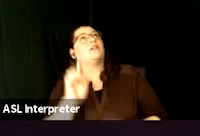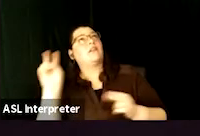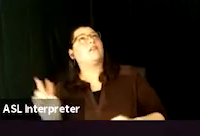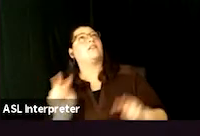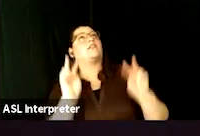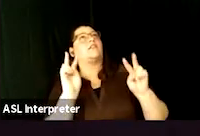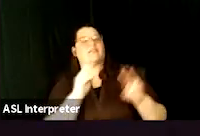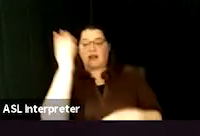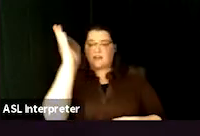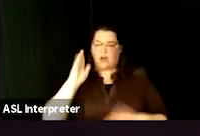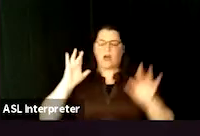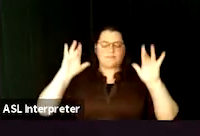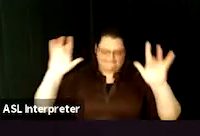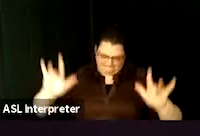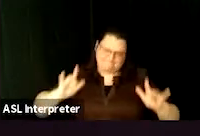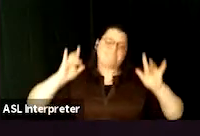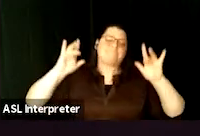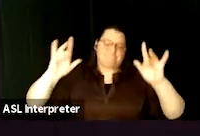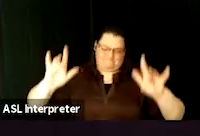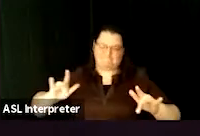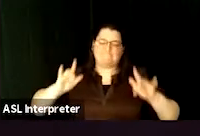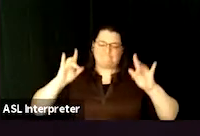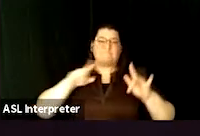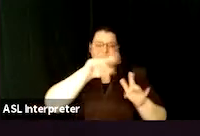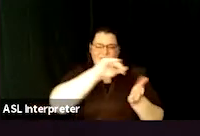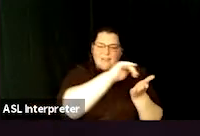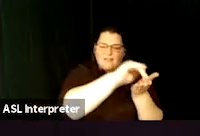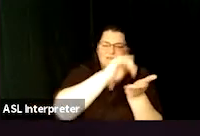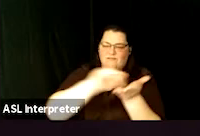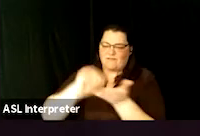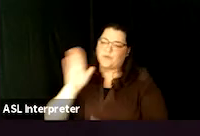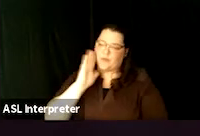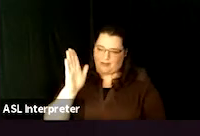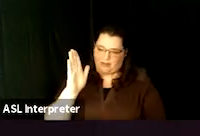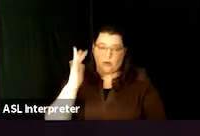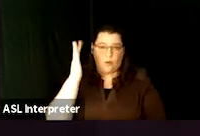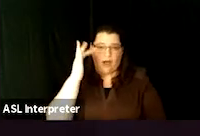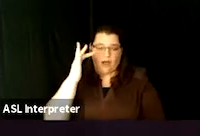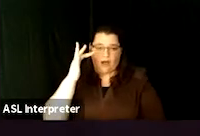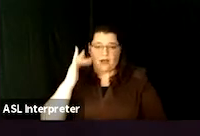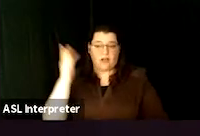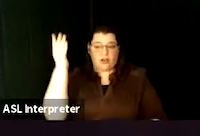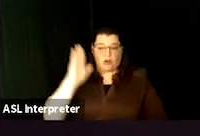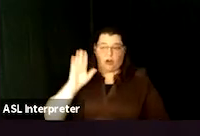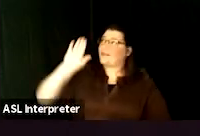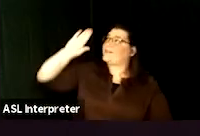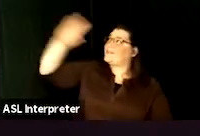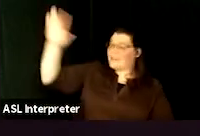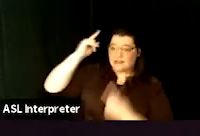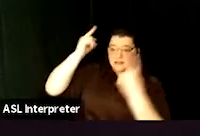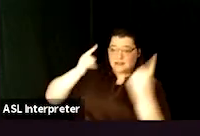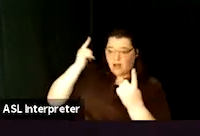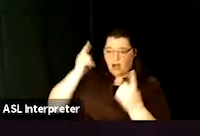will abundantly pardon. For my thoughts are not your thoughts, nor are your ways my